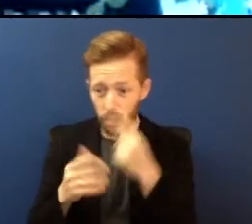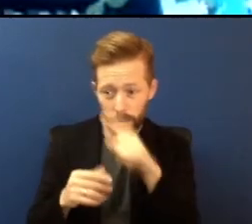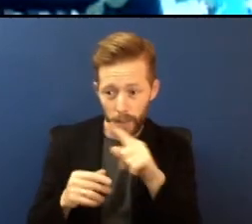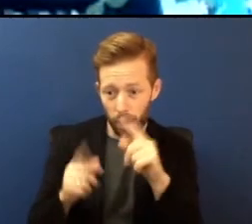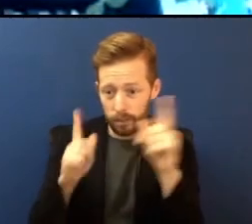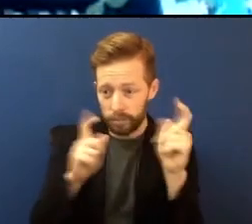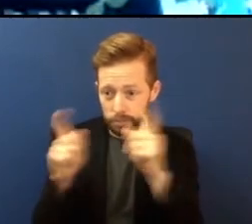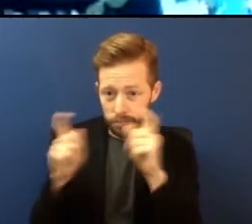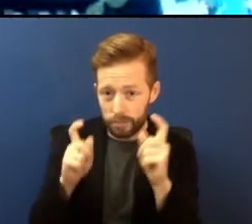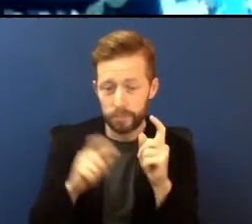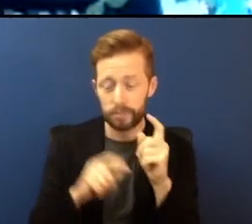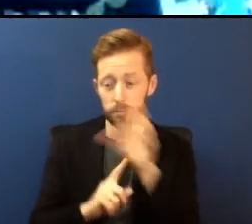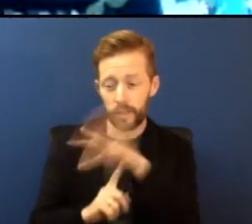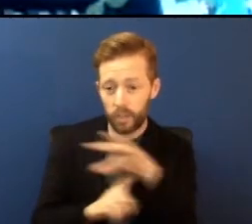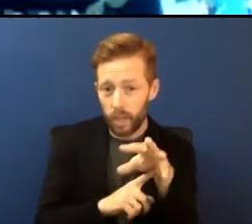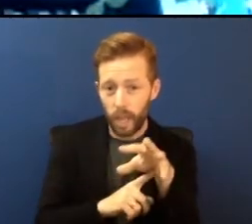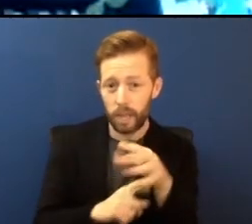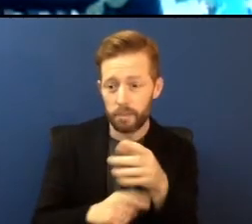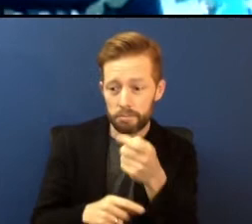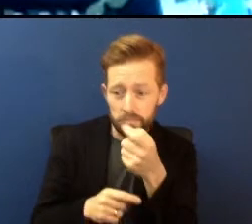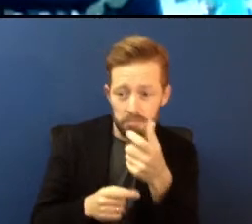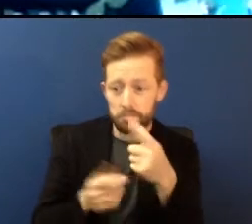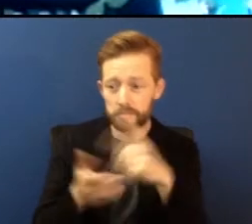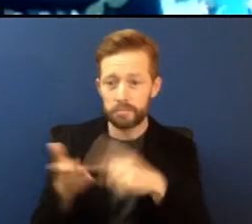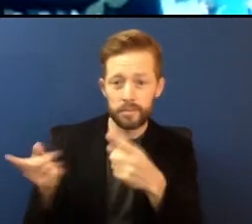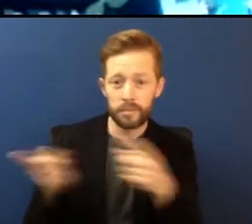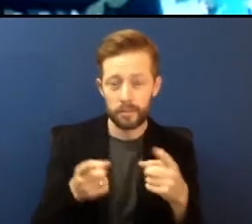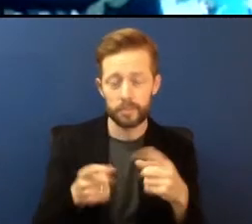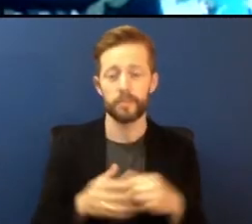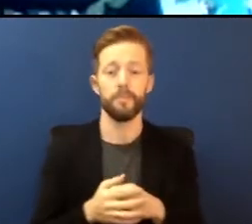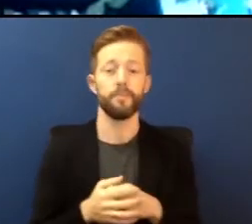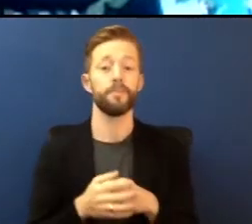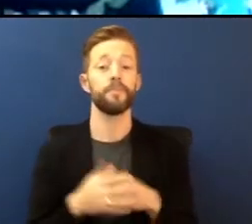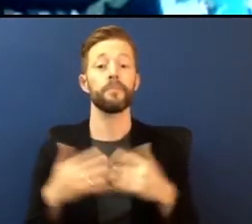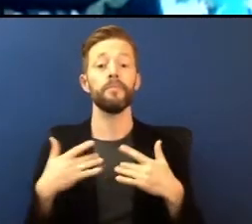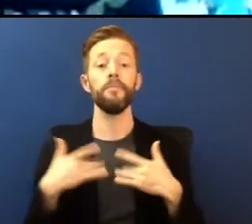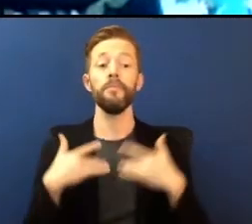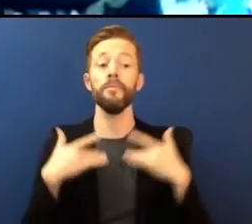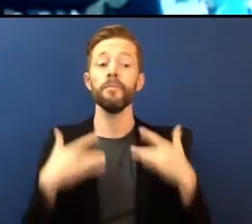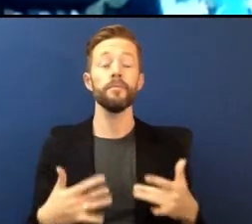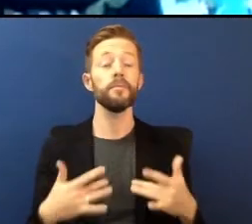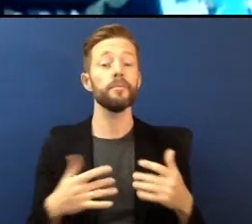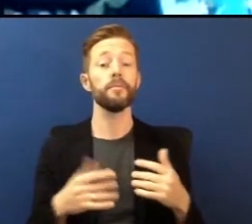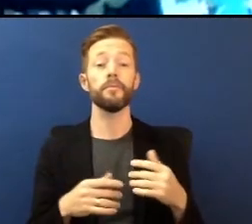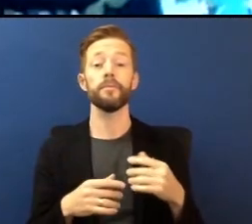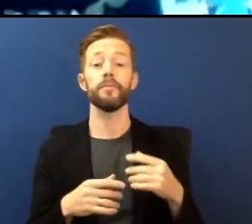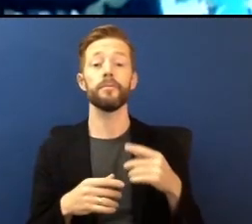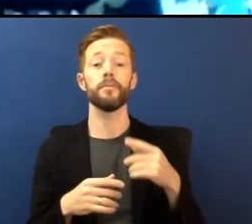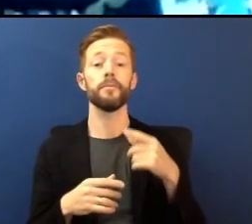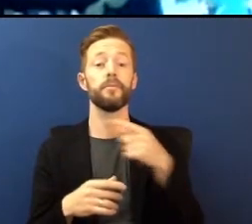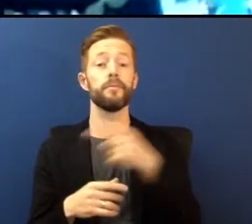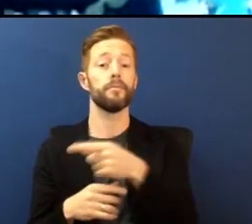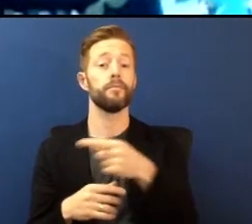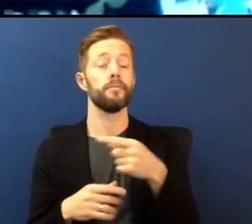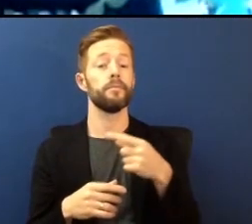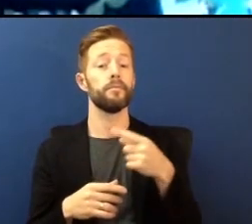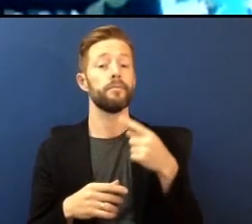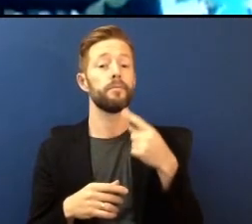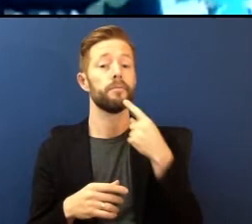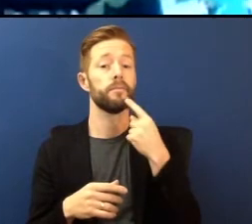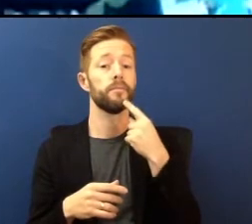your classrooms. It'd be all right if we take some pictures, and videotape a little bit of what's happening in the classrooms. And typically